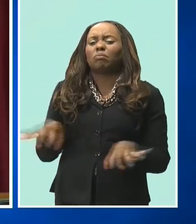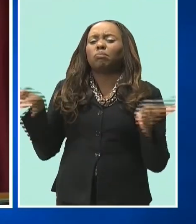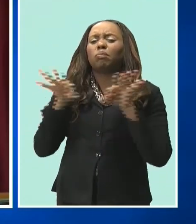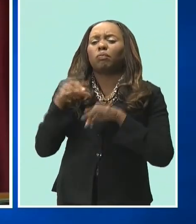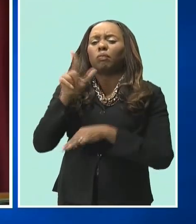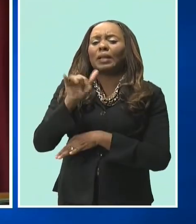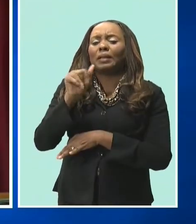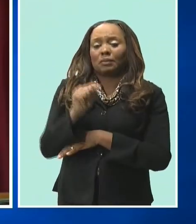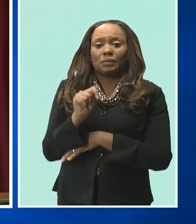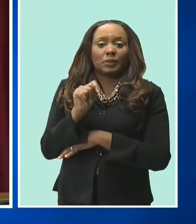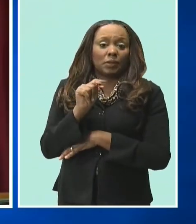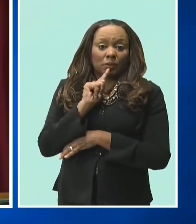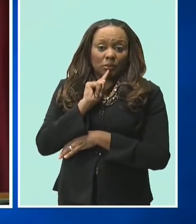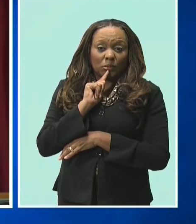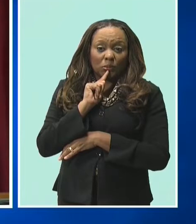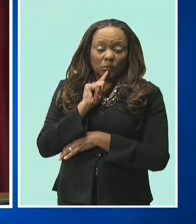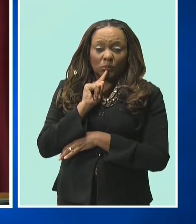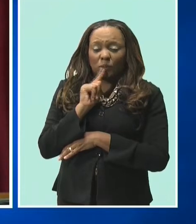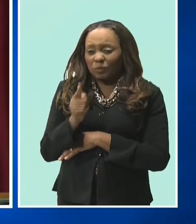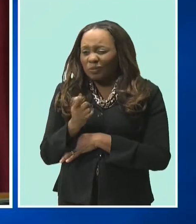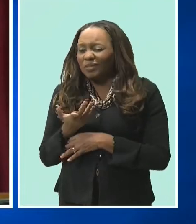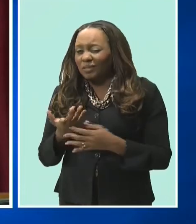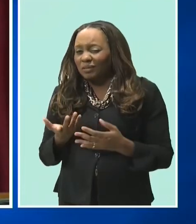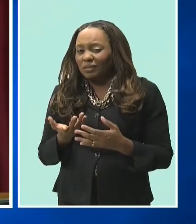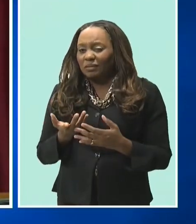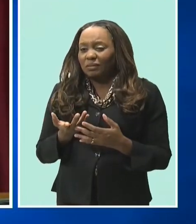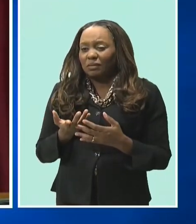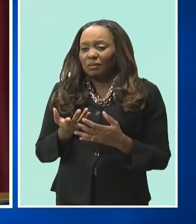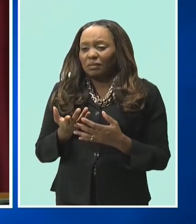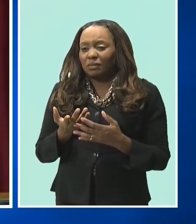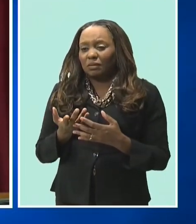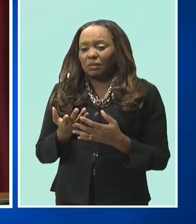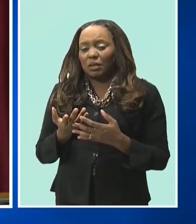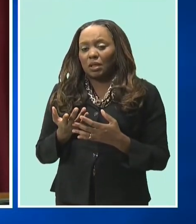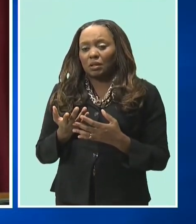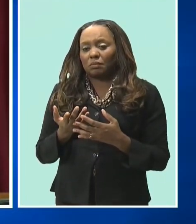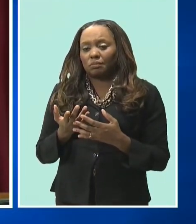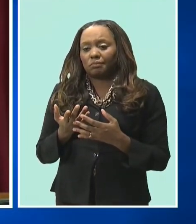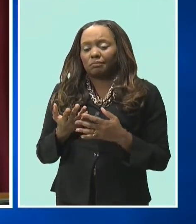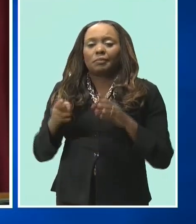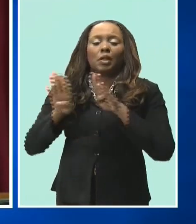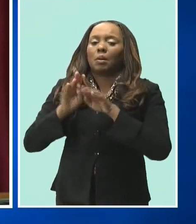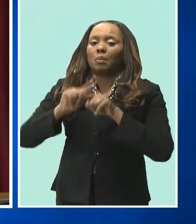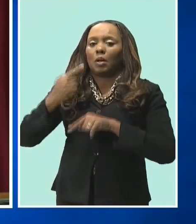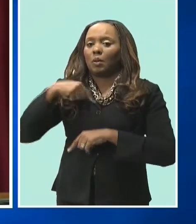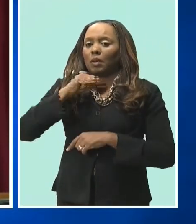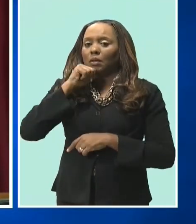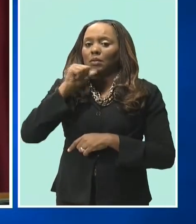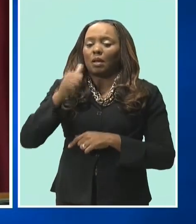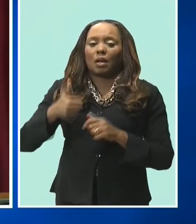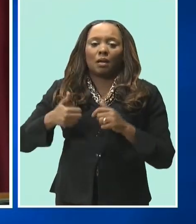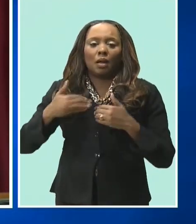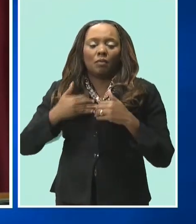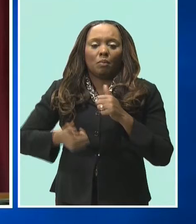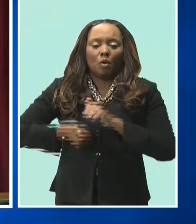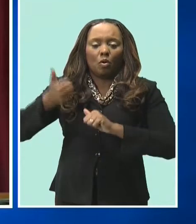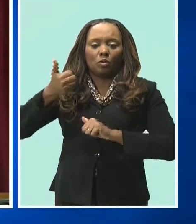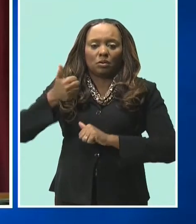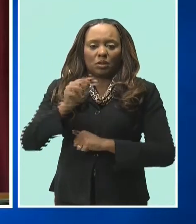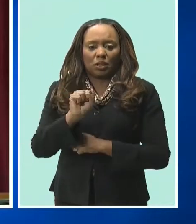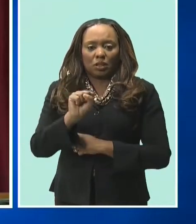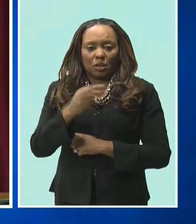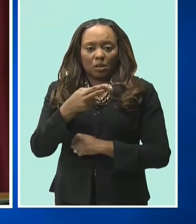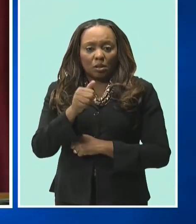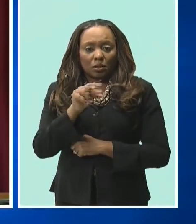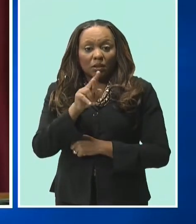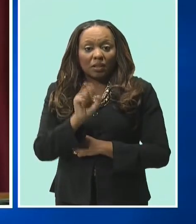for LIAT to go this particular route. But we are not the majority shareholder, and accordingly,